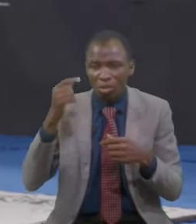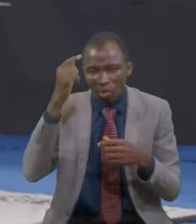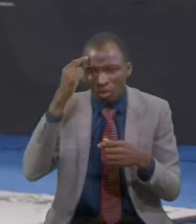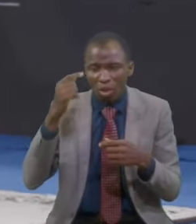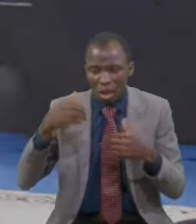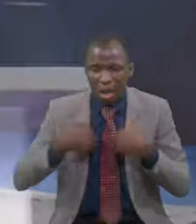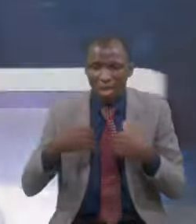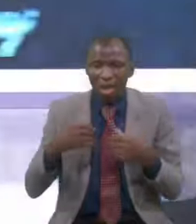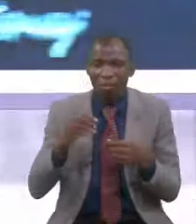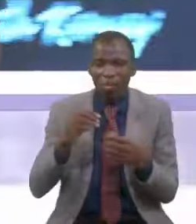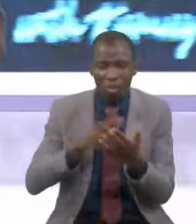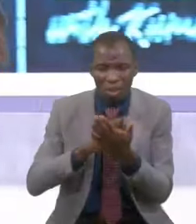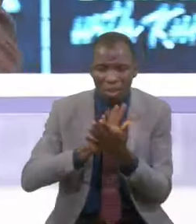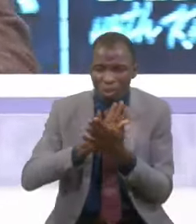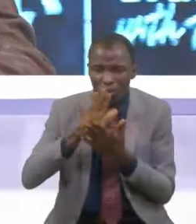was